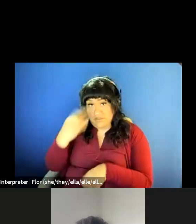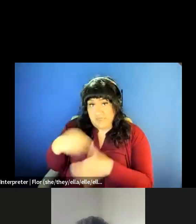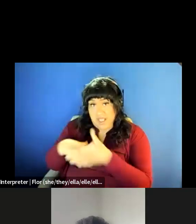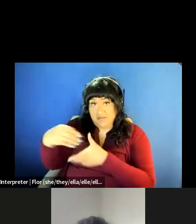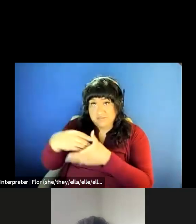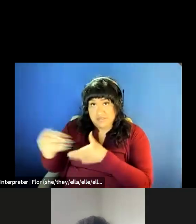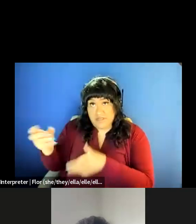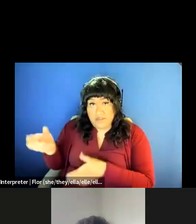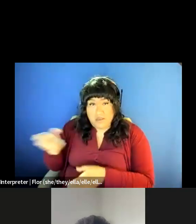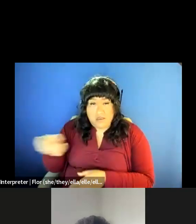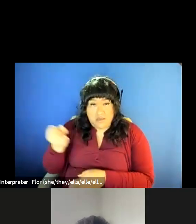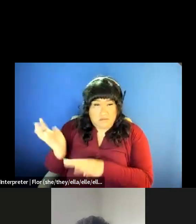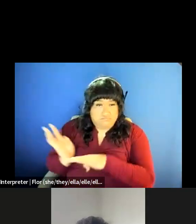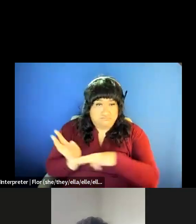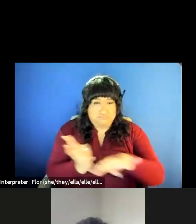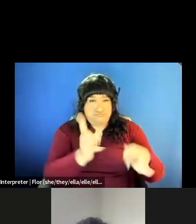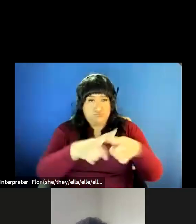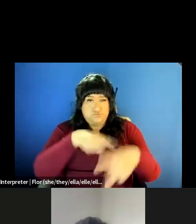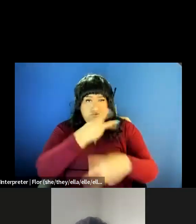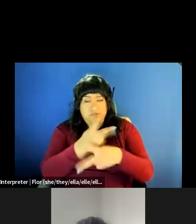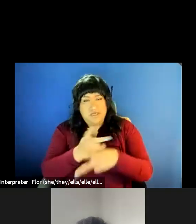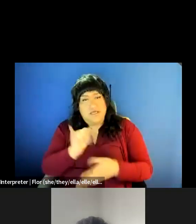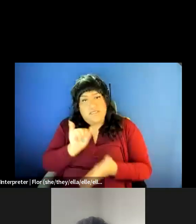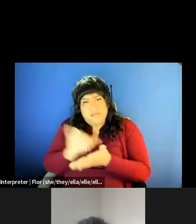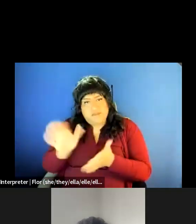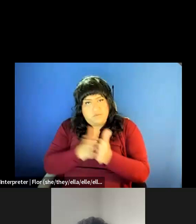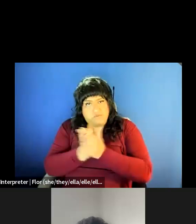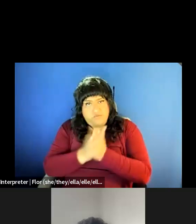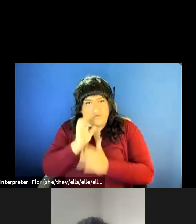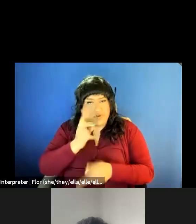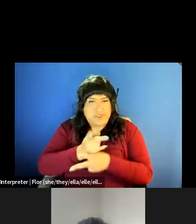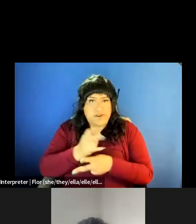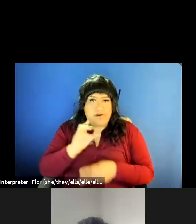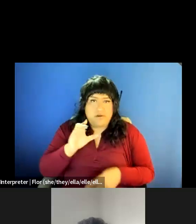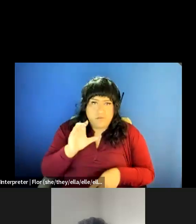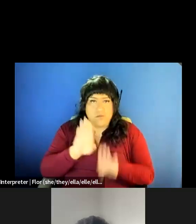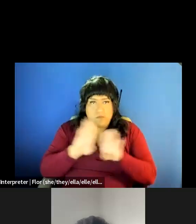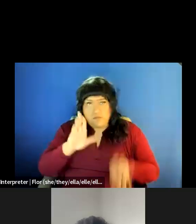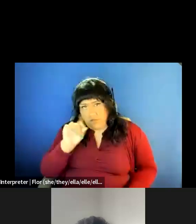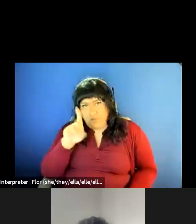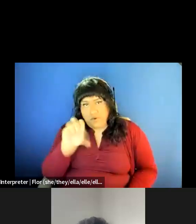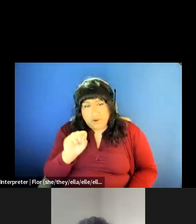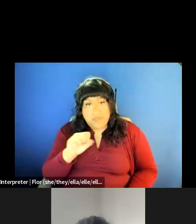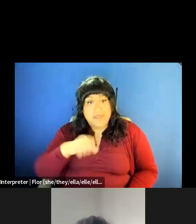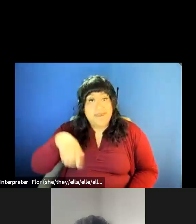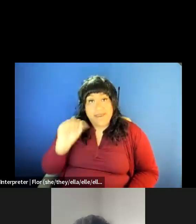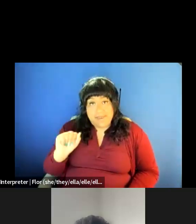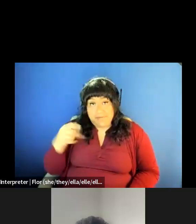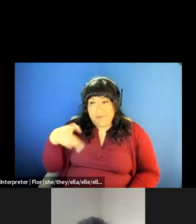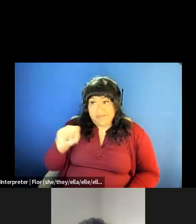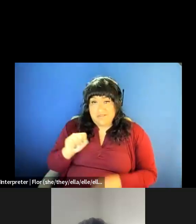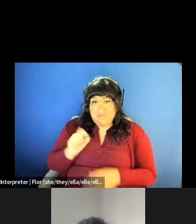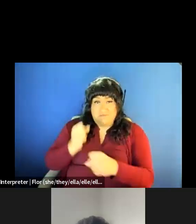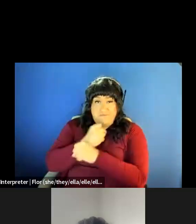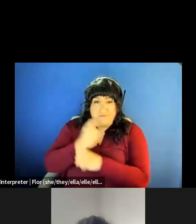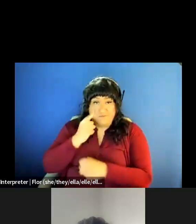conservatorship, right? From our perspective, that's their motivation for care courts, right? You all have to understand APTP has been fighting the city of Oakland to